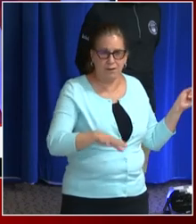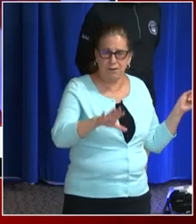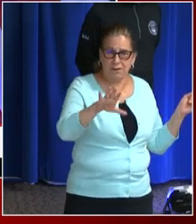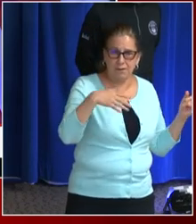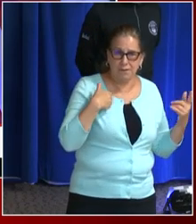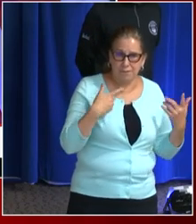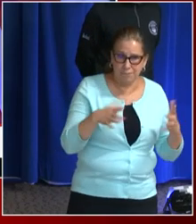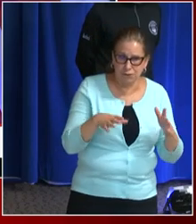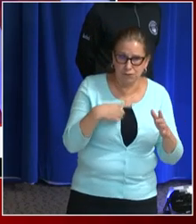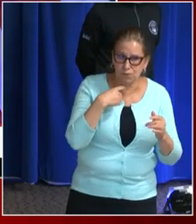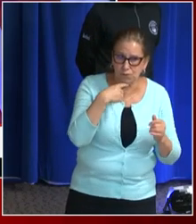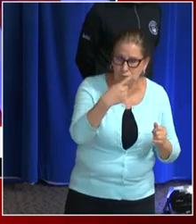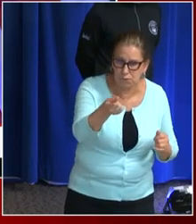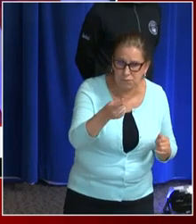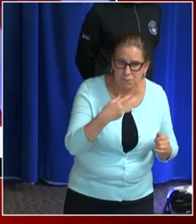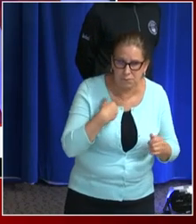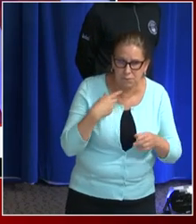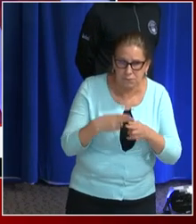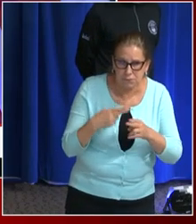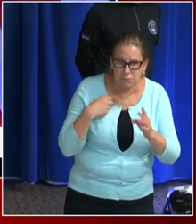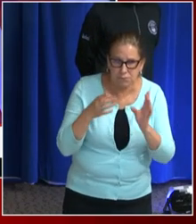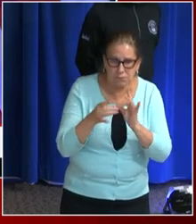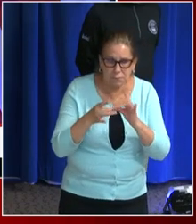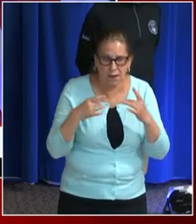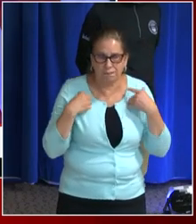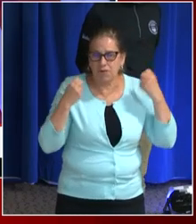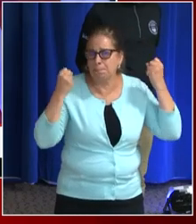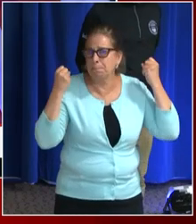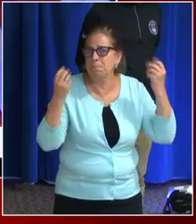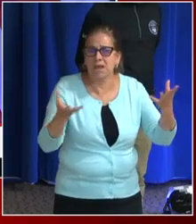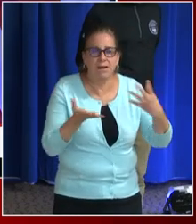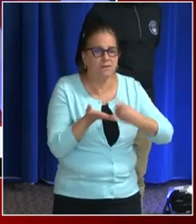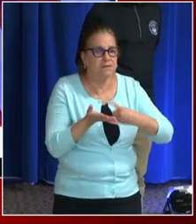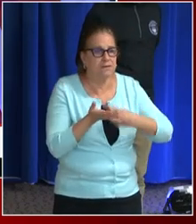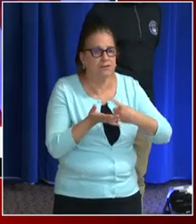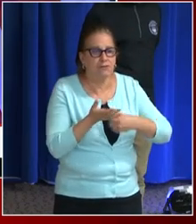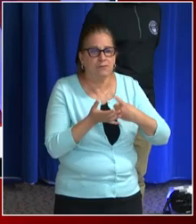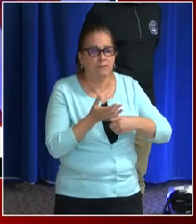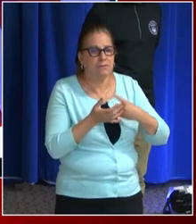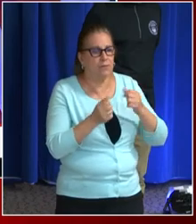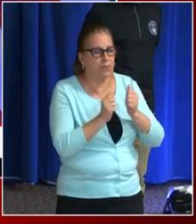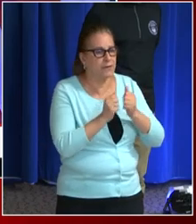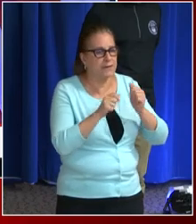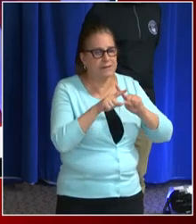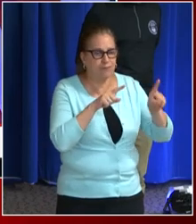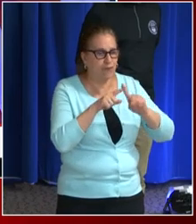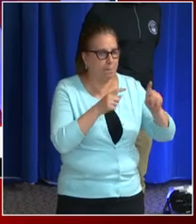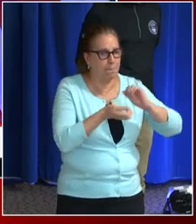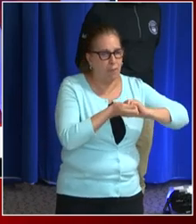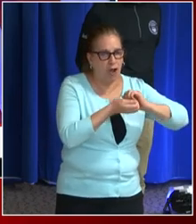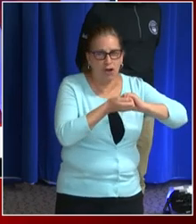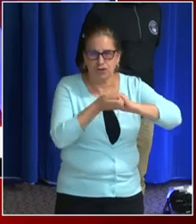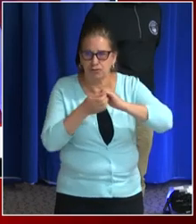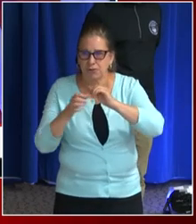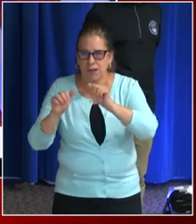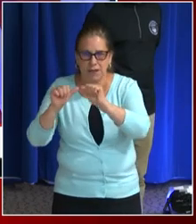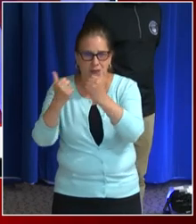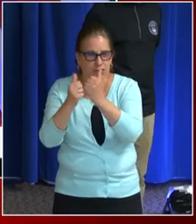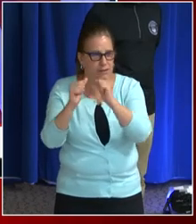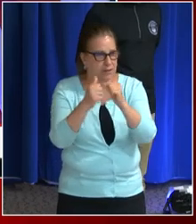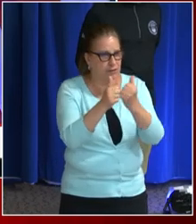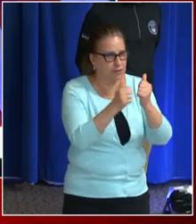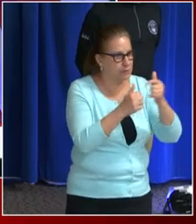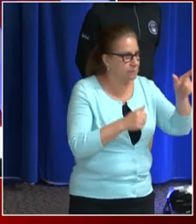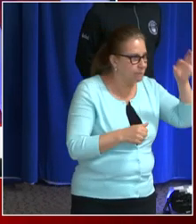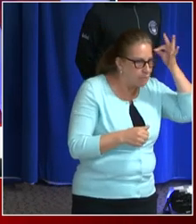have had a flurry of conversations with our federal folks in the White